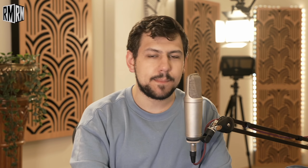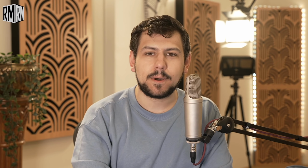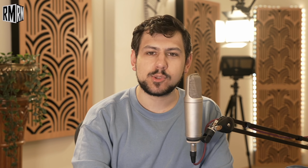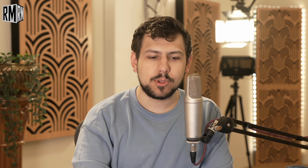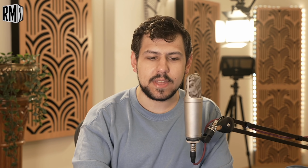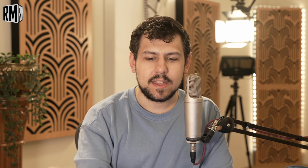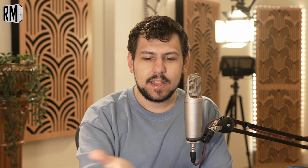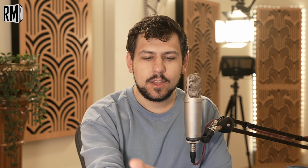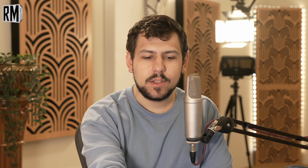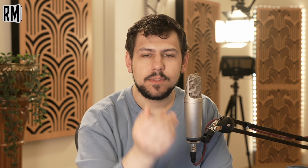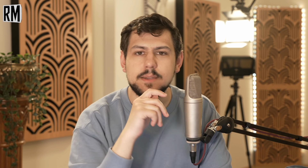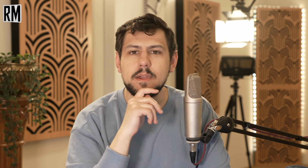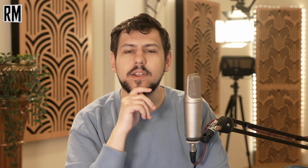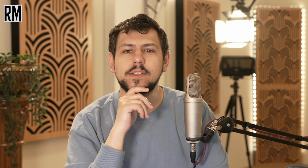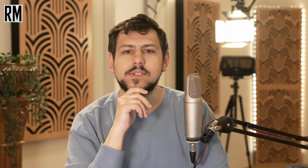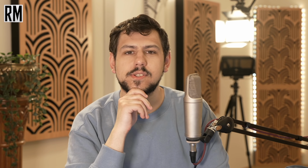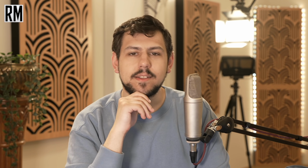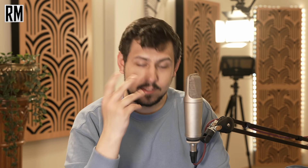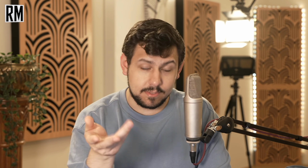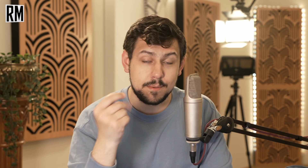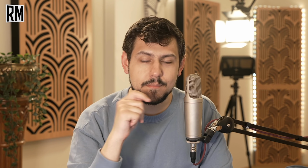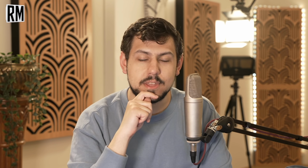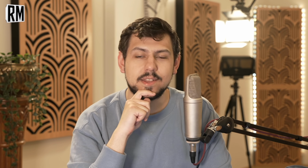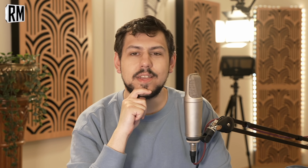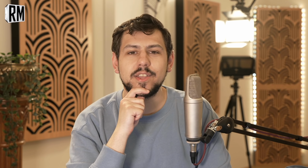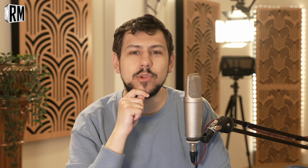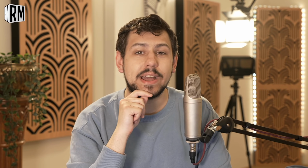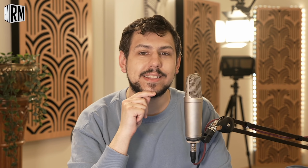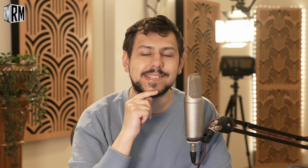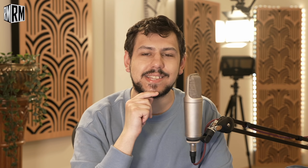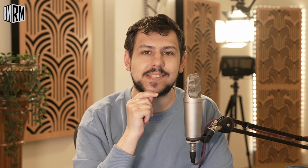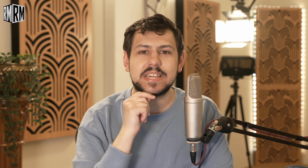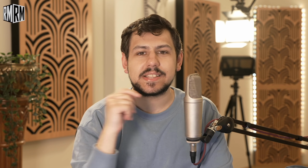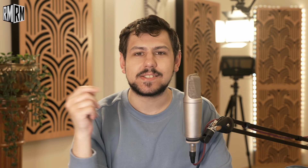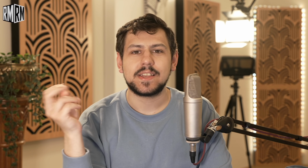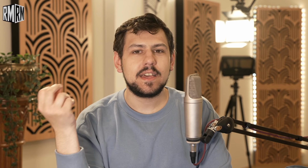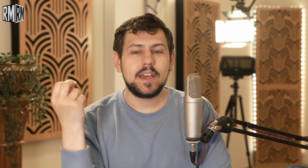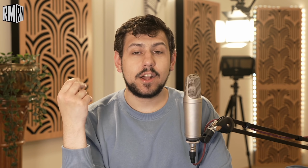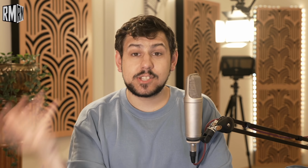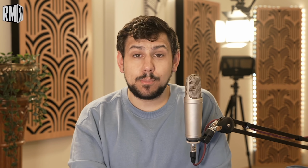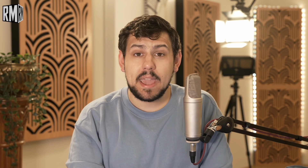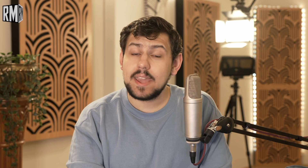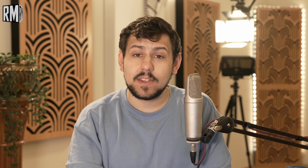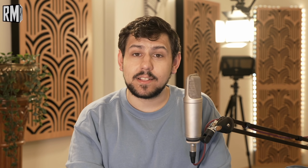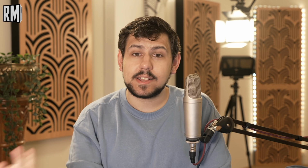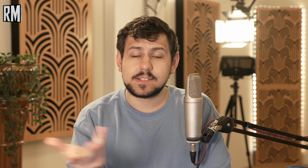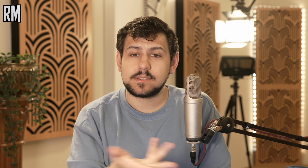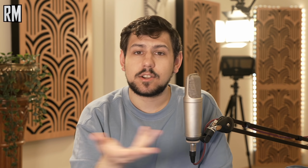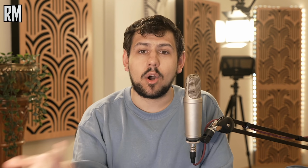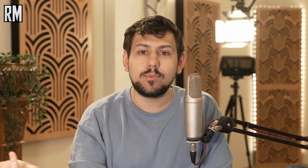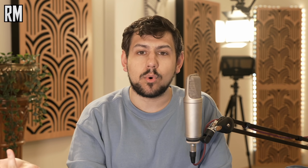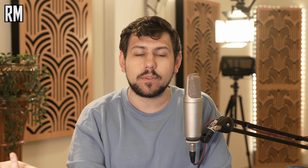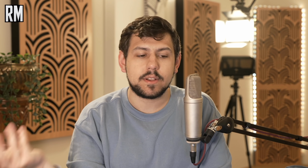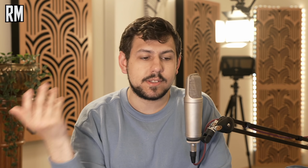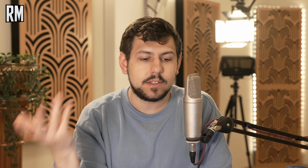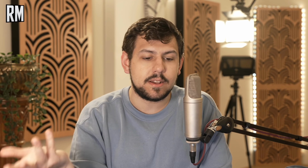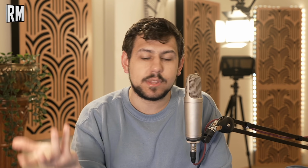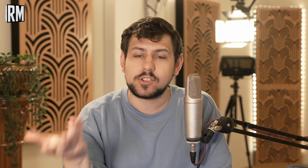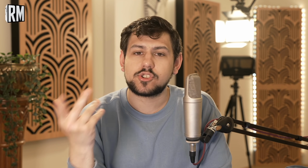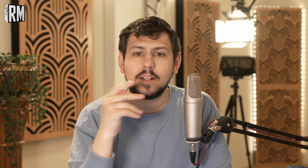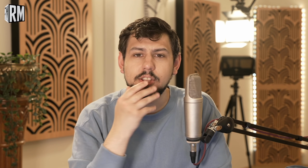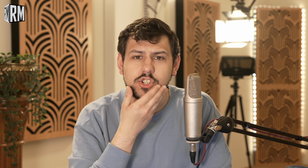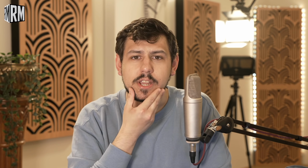is it possible that the Americans, the United Statesians, are still behaving like it's the Cold War? They're, you